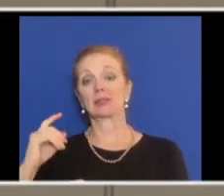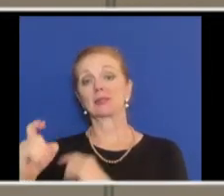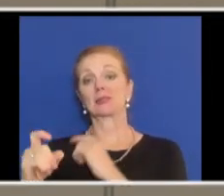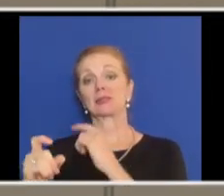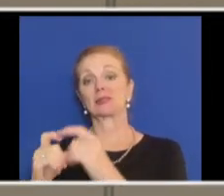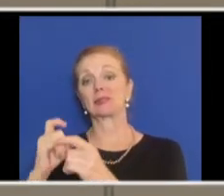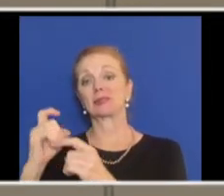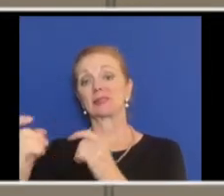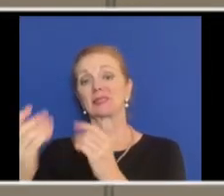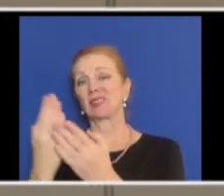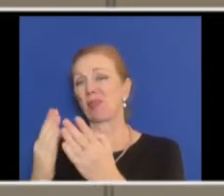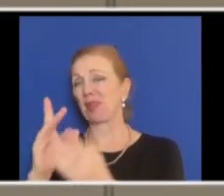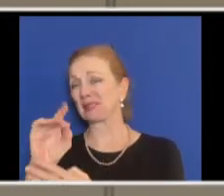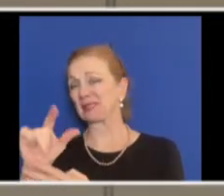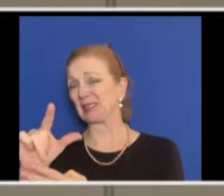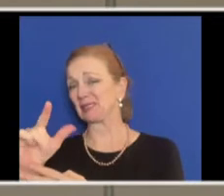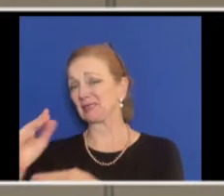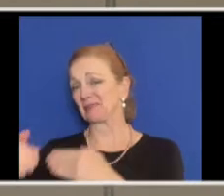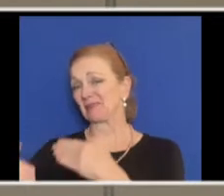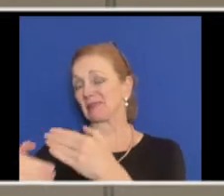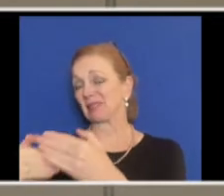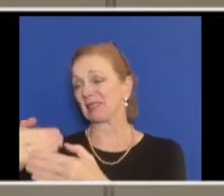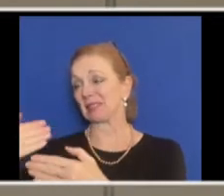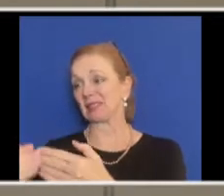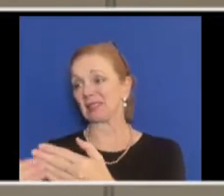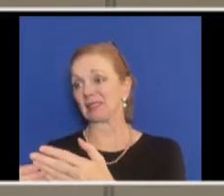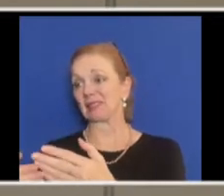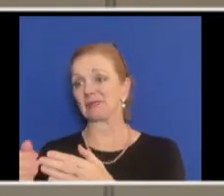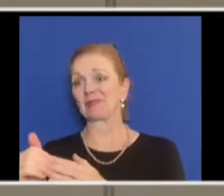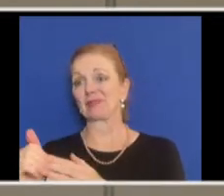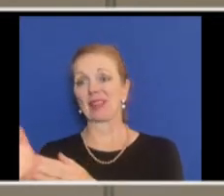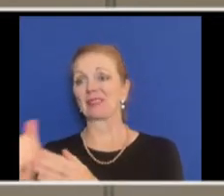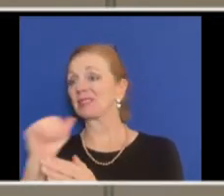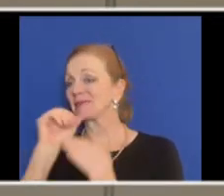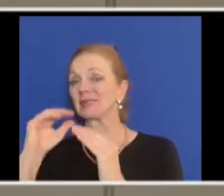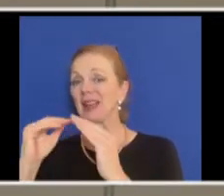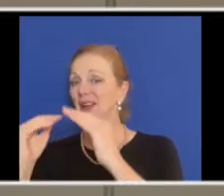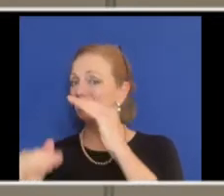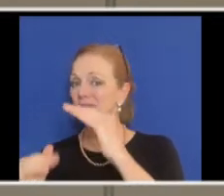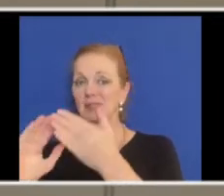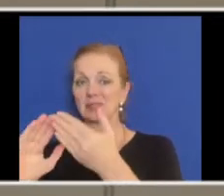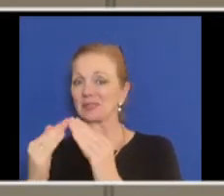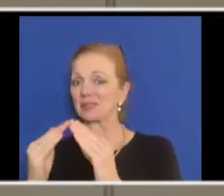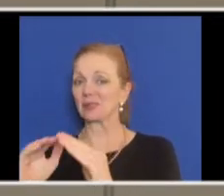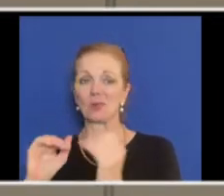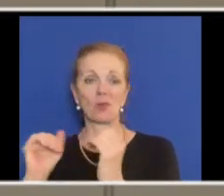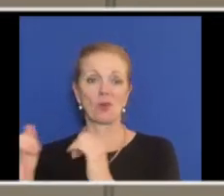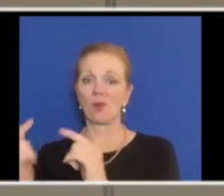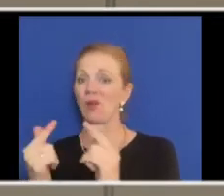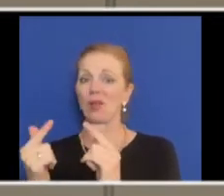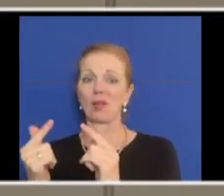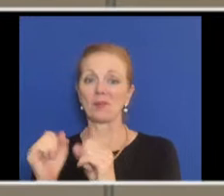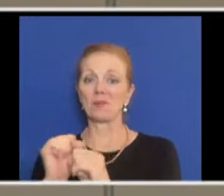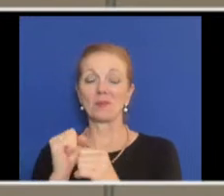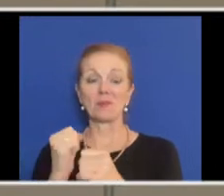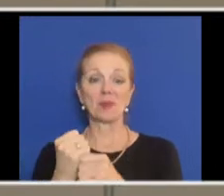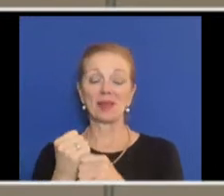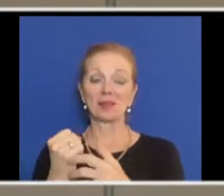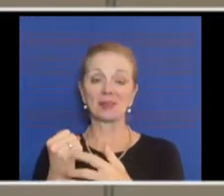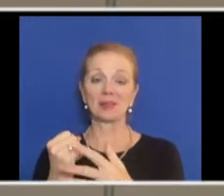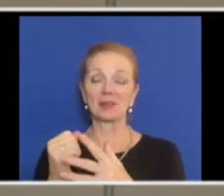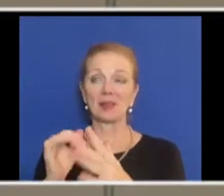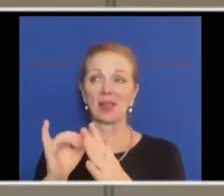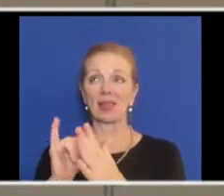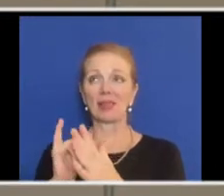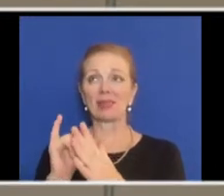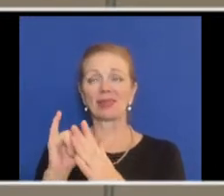those deals that have been made over time that have led to an inequitable City I don't think they will all made with bad